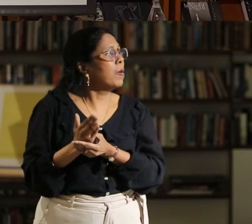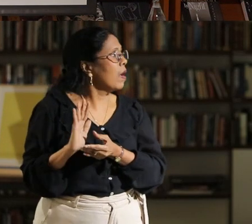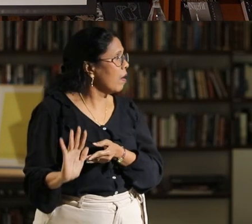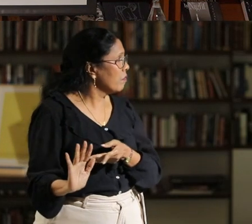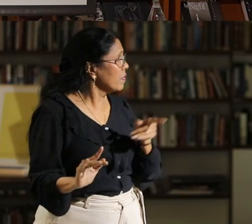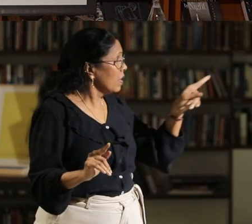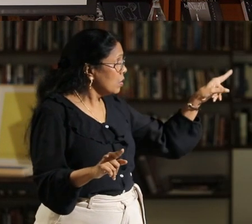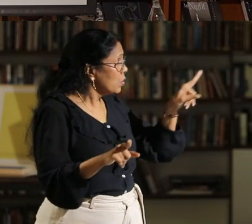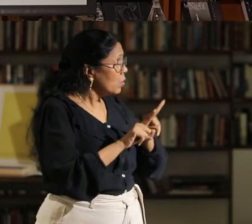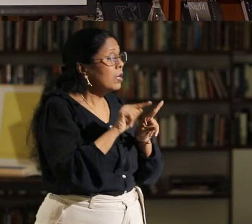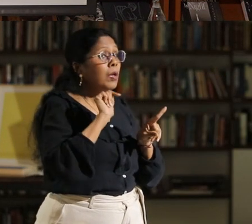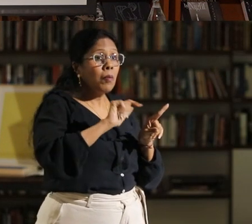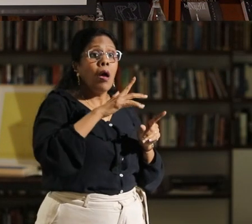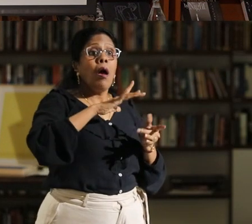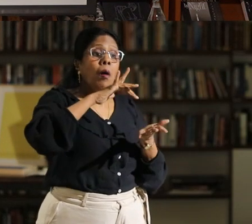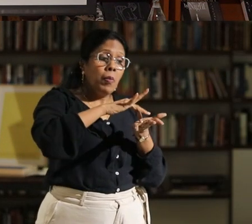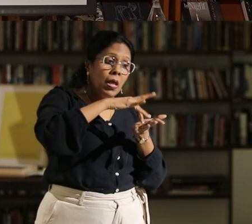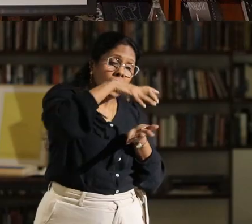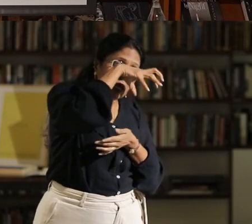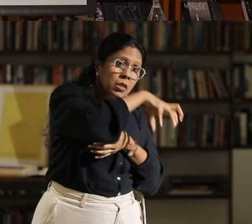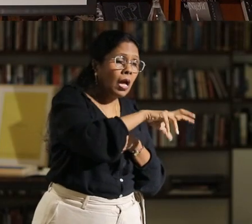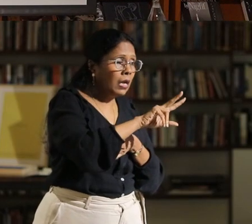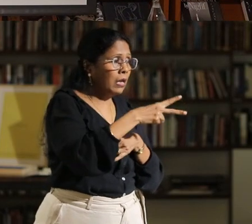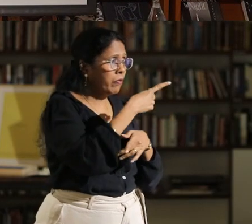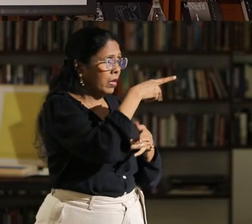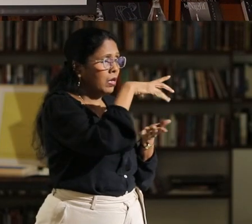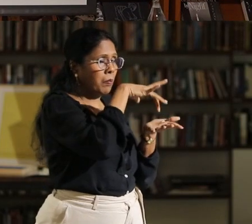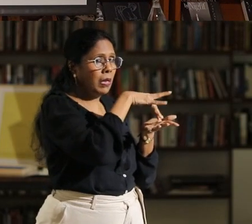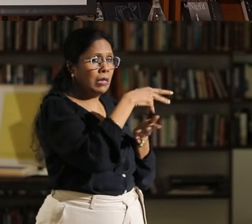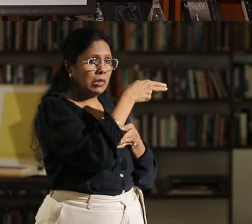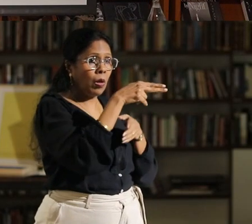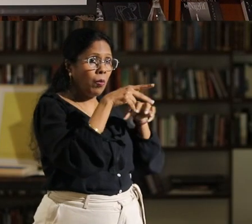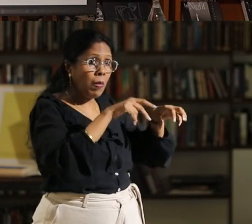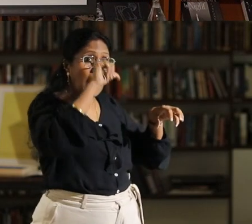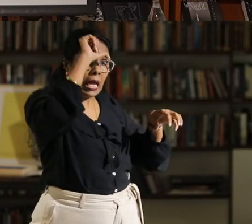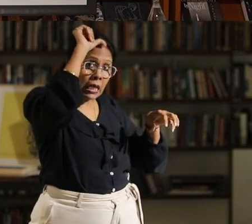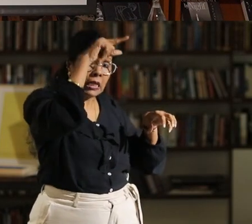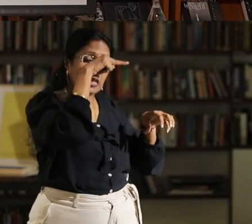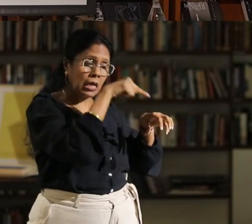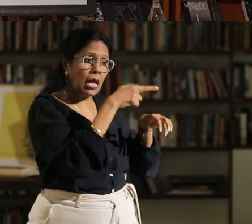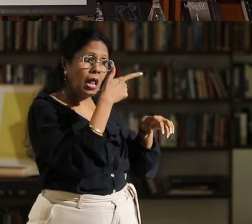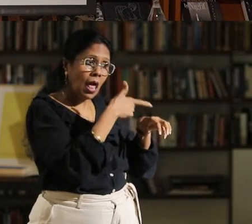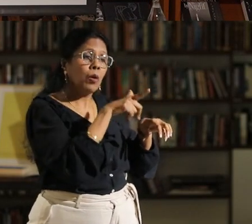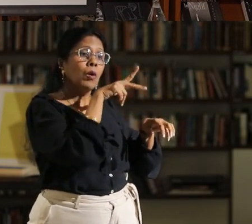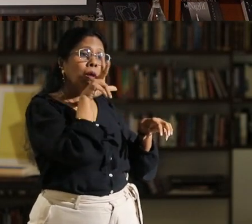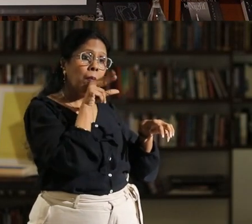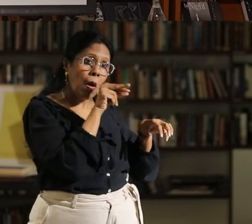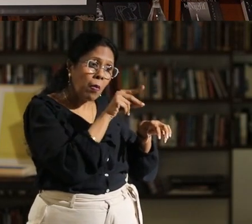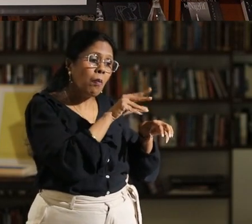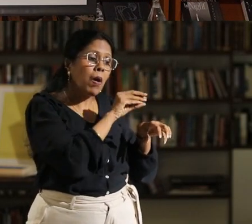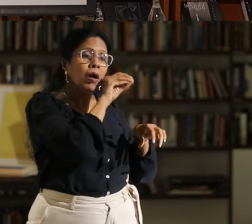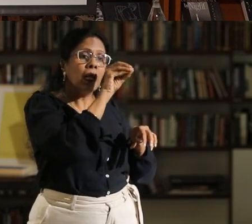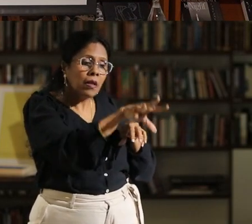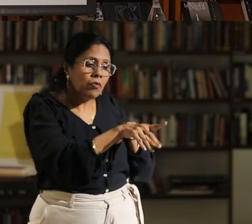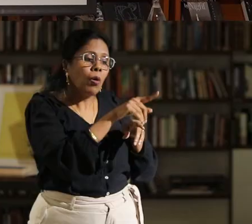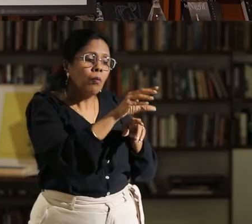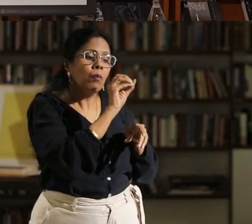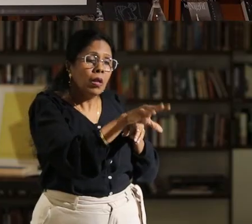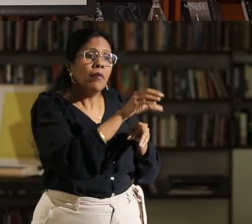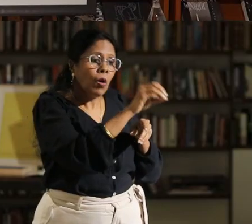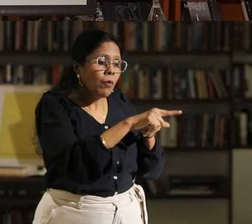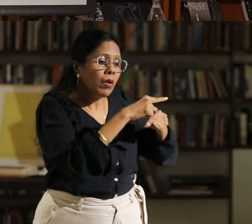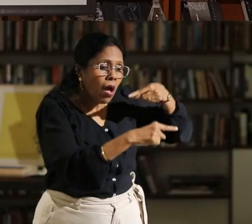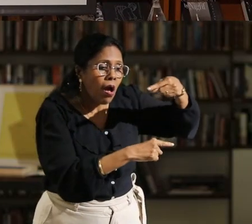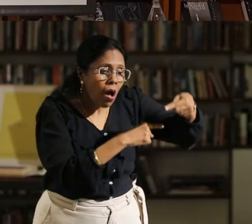150-year-old town, from the voices of the people who live there. And it's in Hindi. I mean, we were hoping at some point to